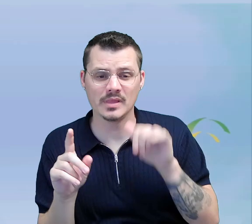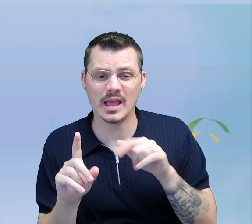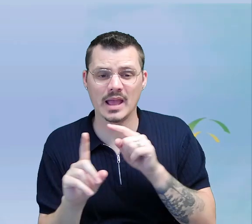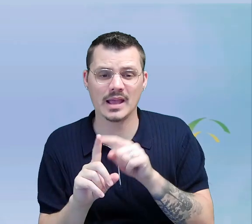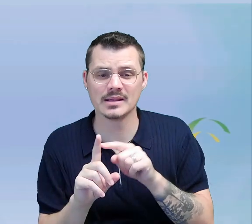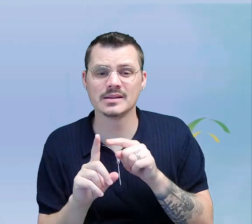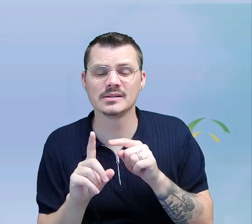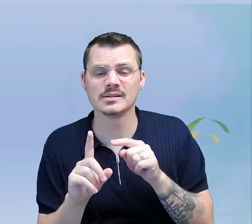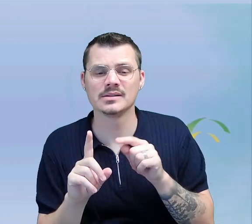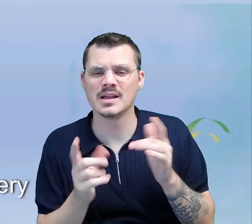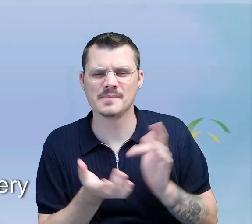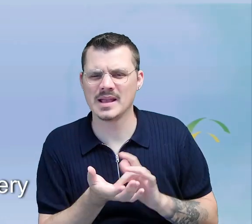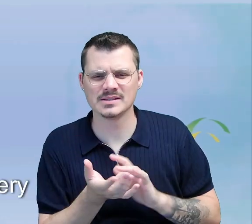that